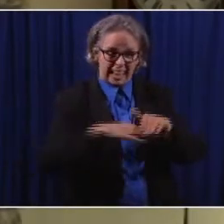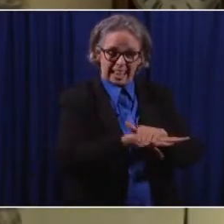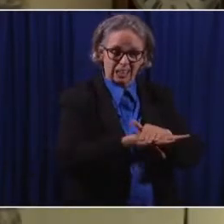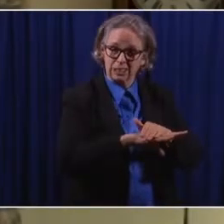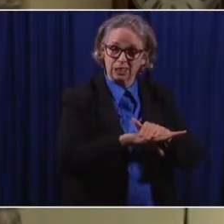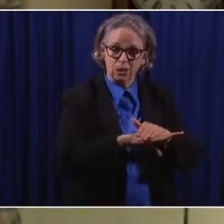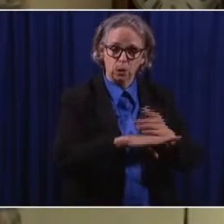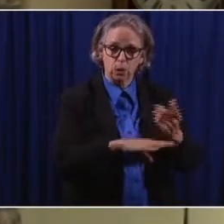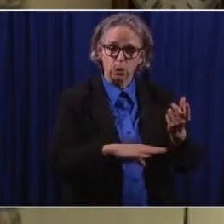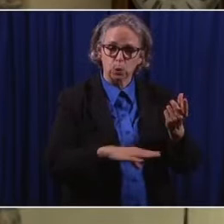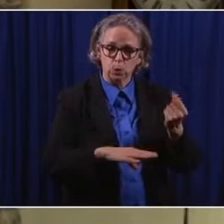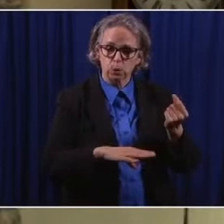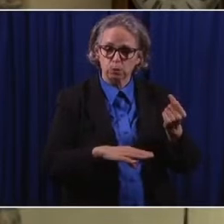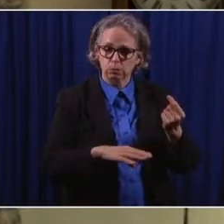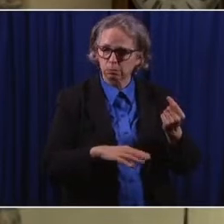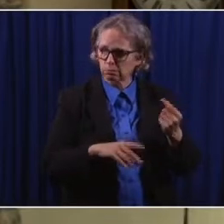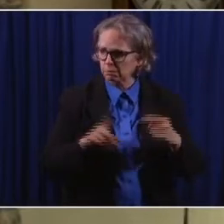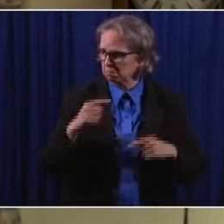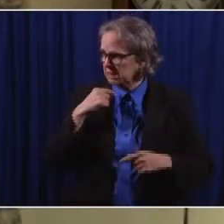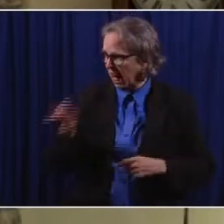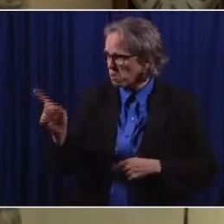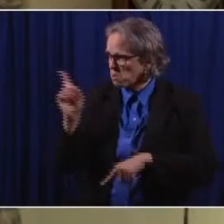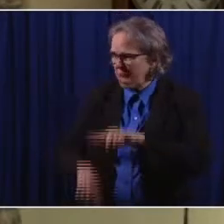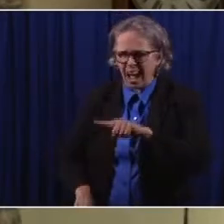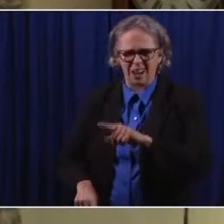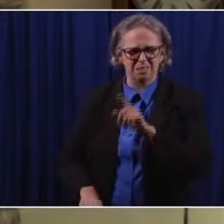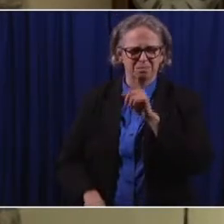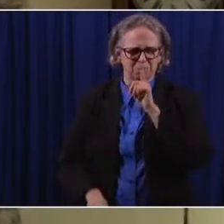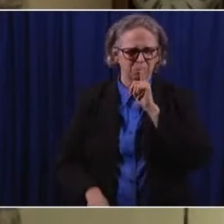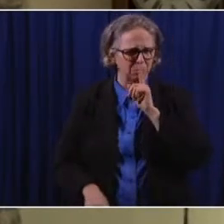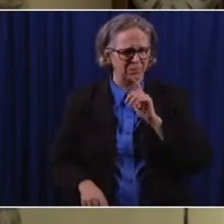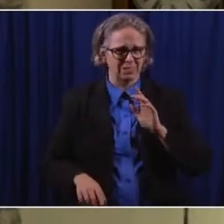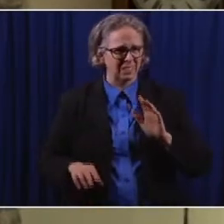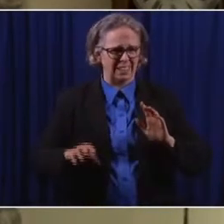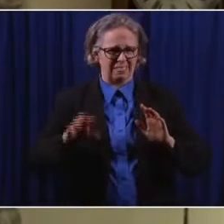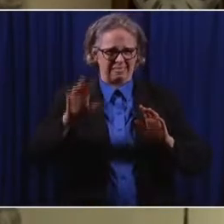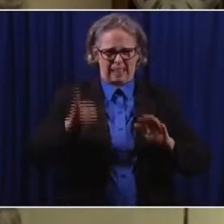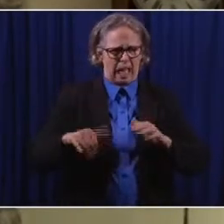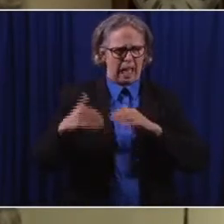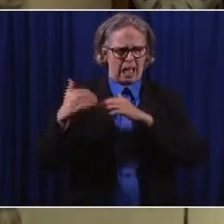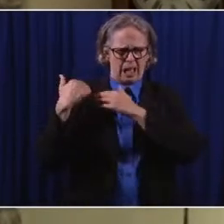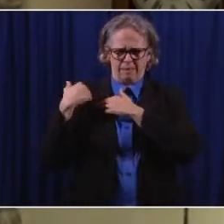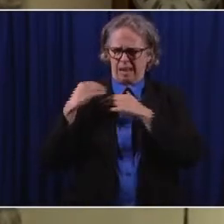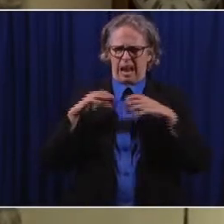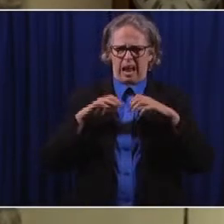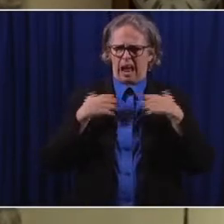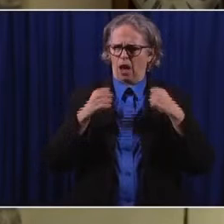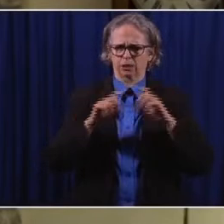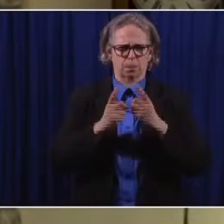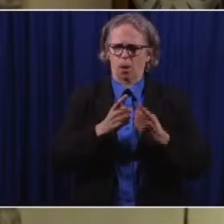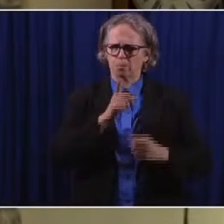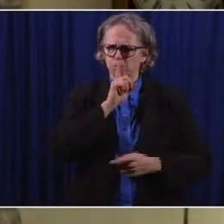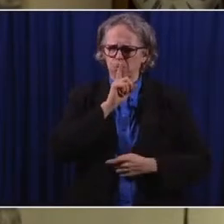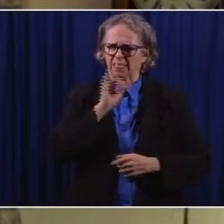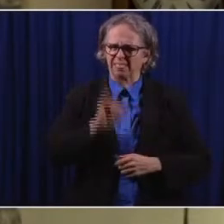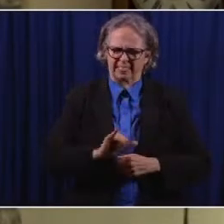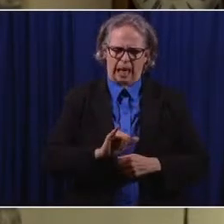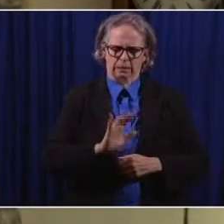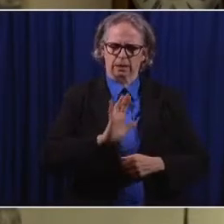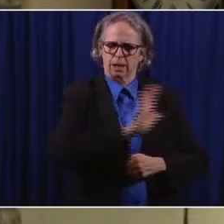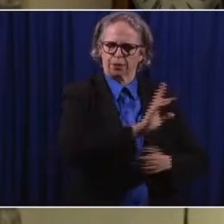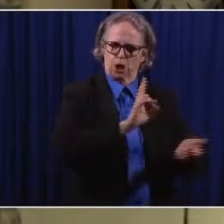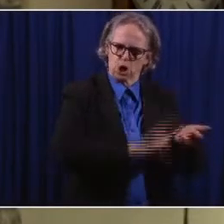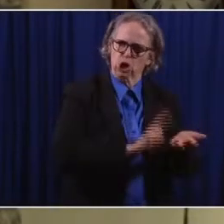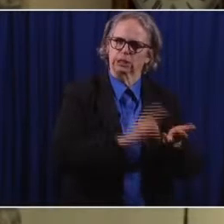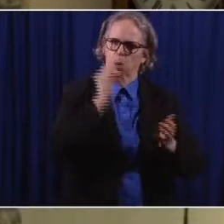not the health department. So again, they may have a reason, they may have a good reason, but it is not the